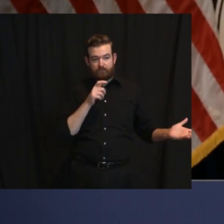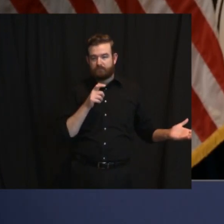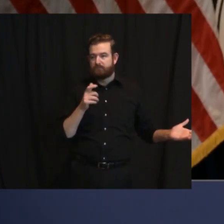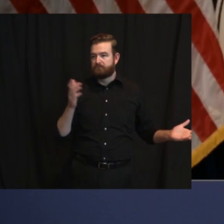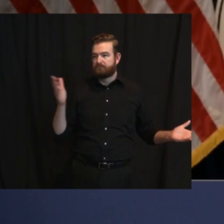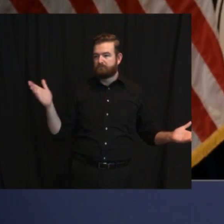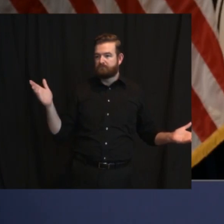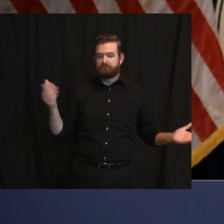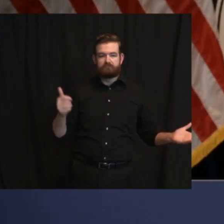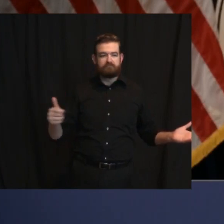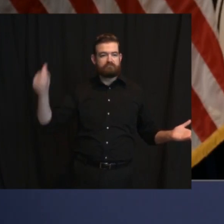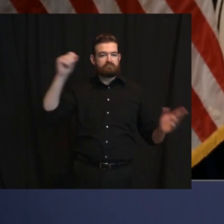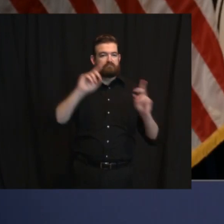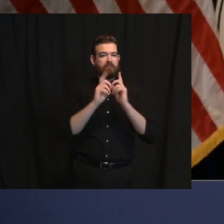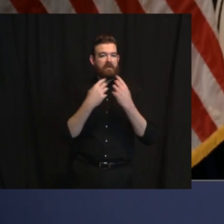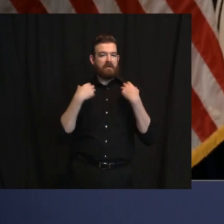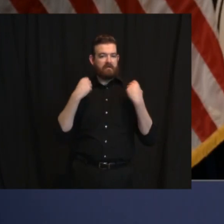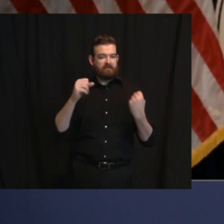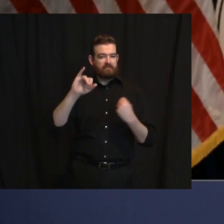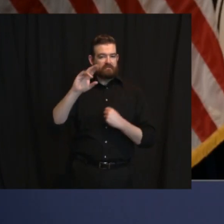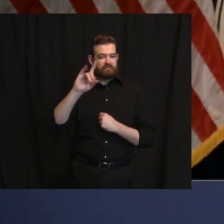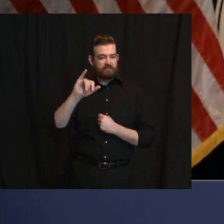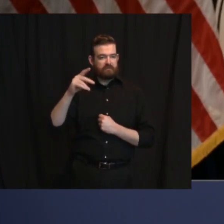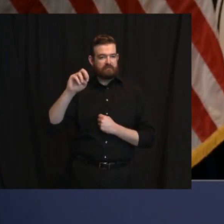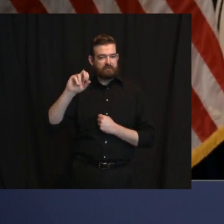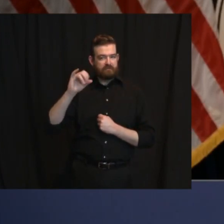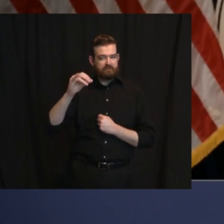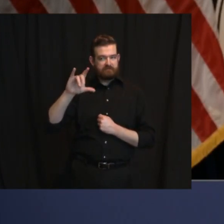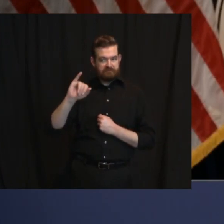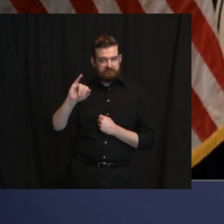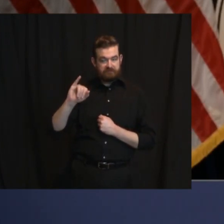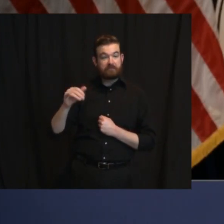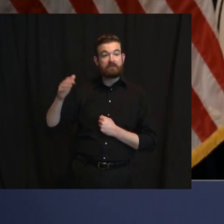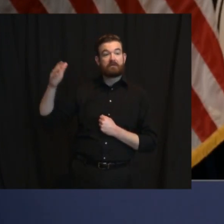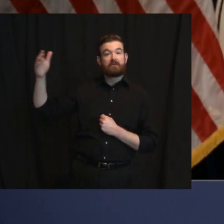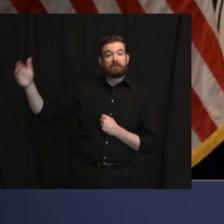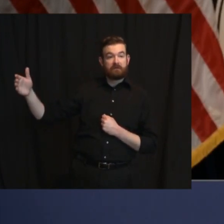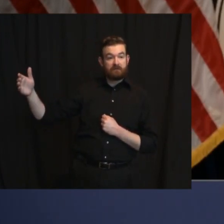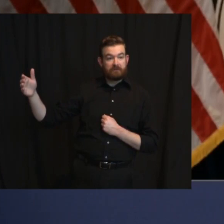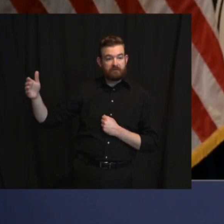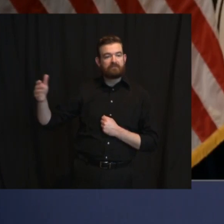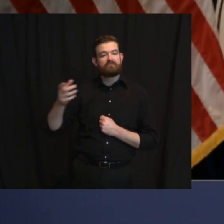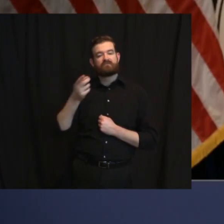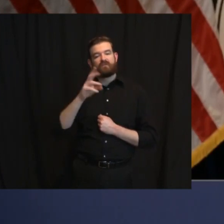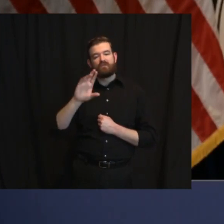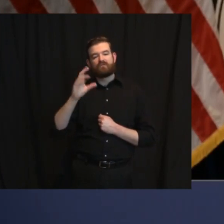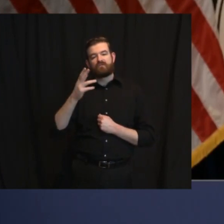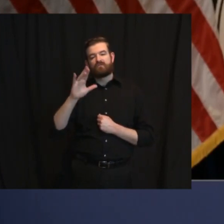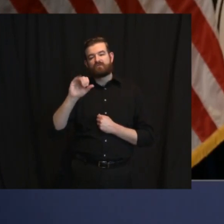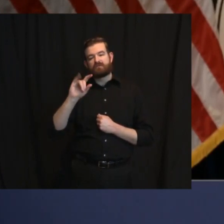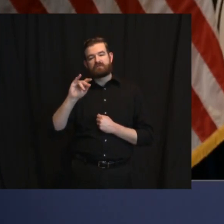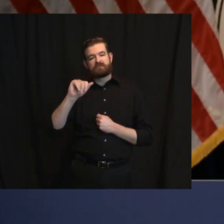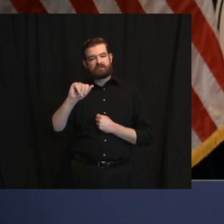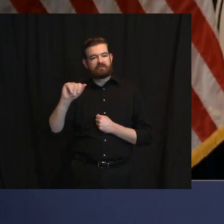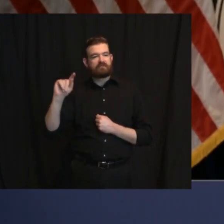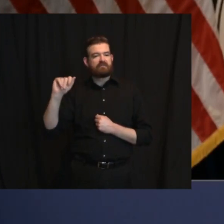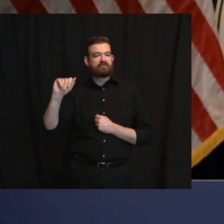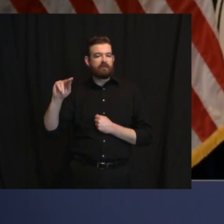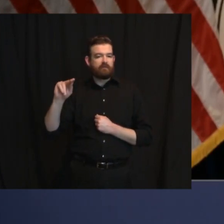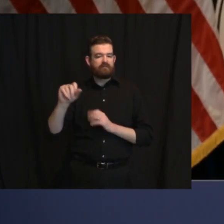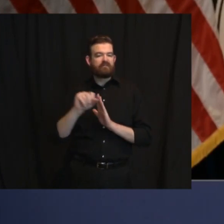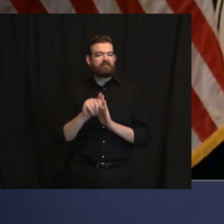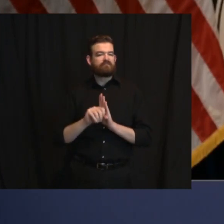Health, Judy Persichilli. To her right, another person who needs very little introduction, the state's epidemiologist, Dr. Christina